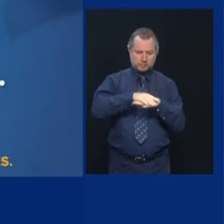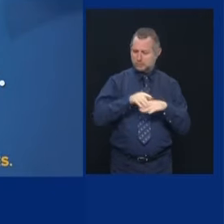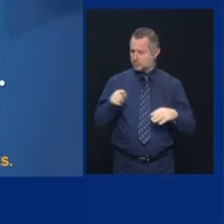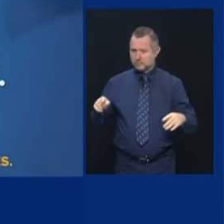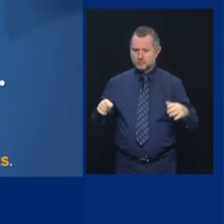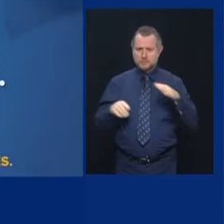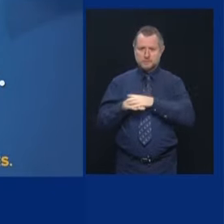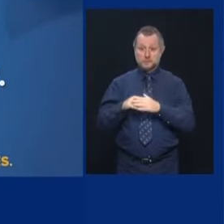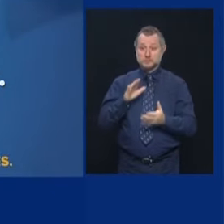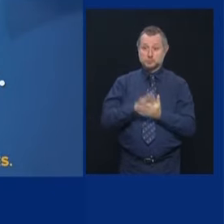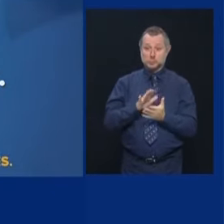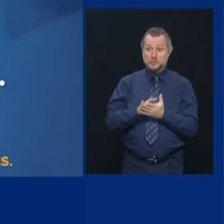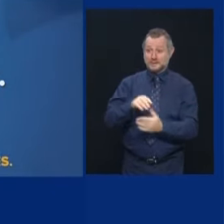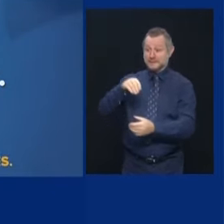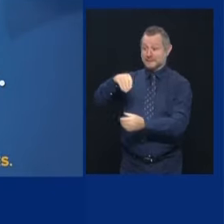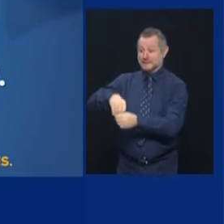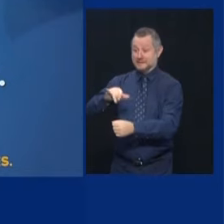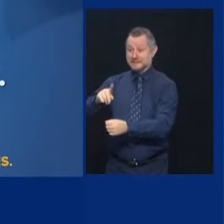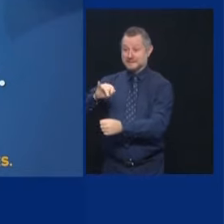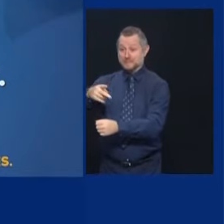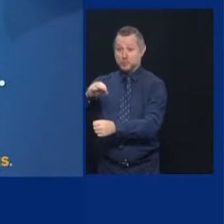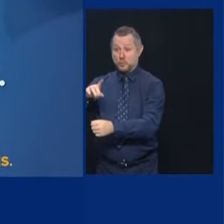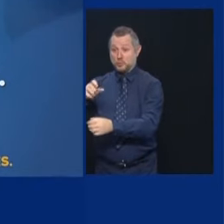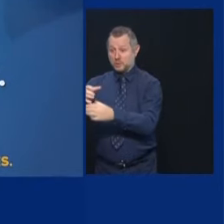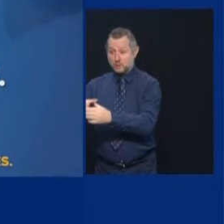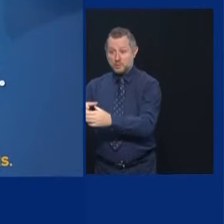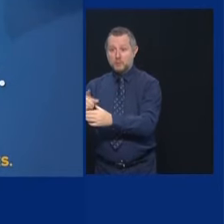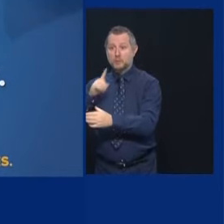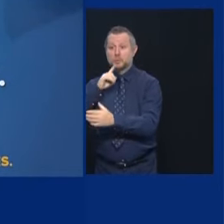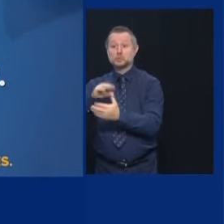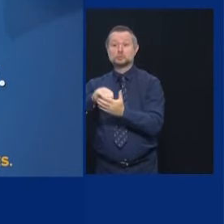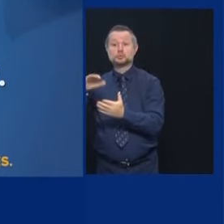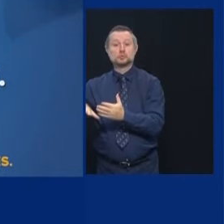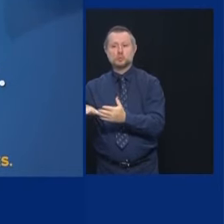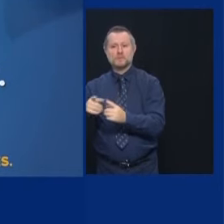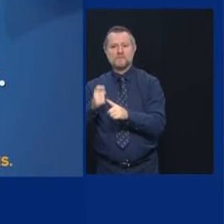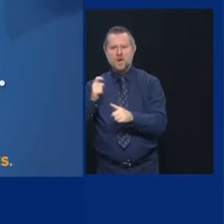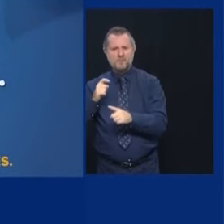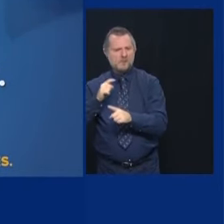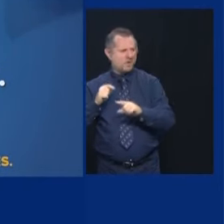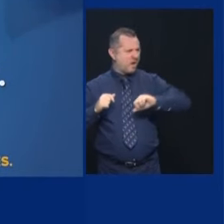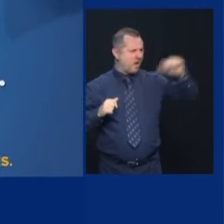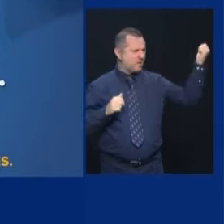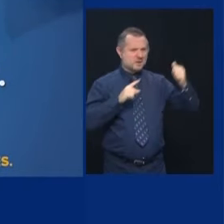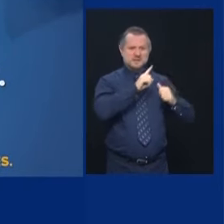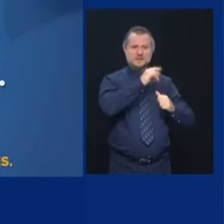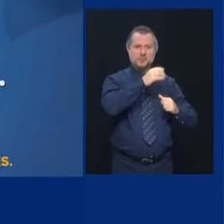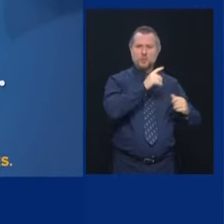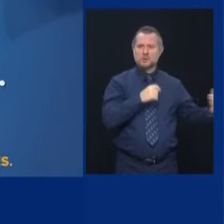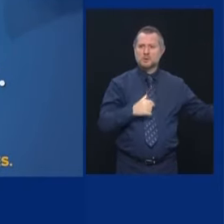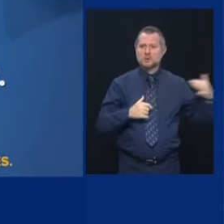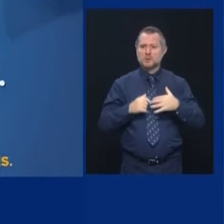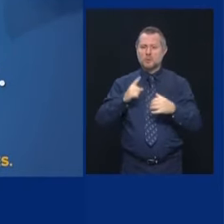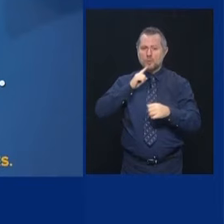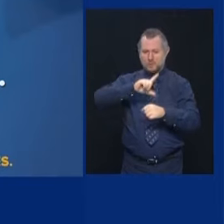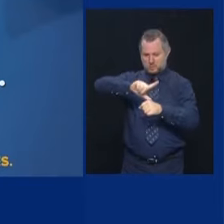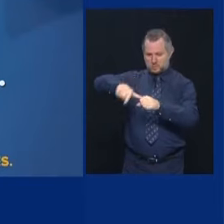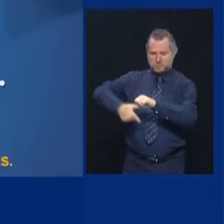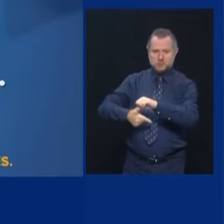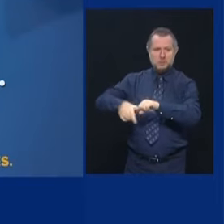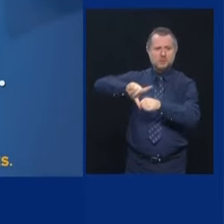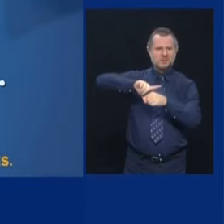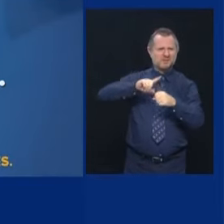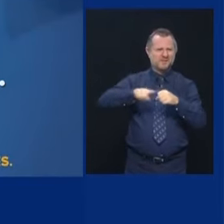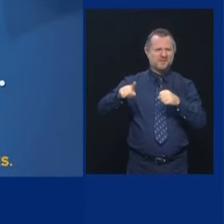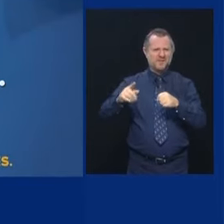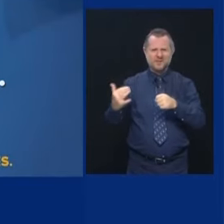located in that zip code doesn't mean the students come from that zip code. The catchment area can go the opposite direction from